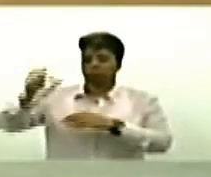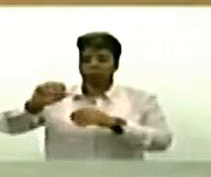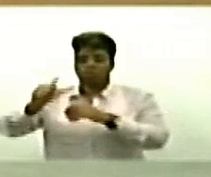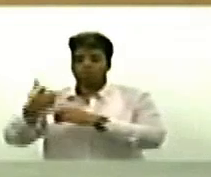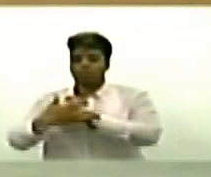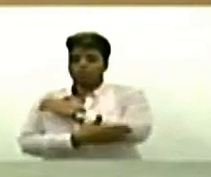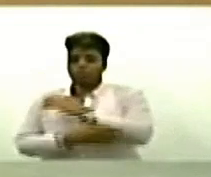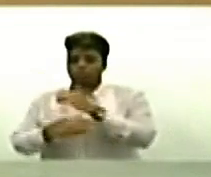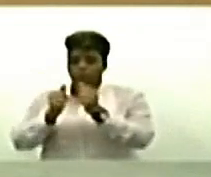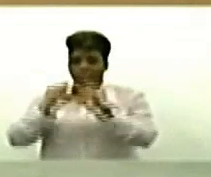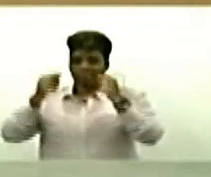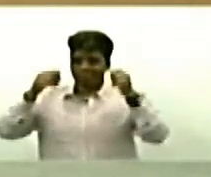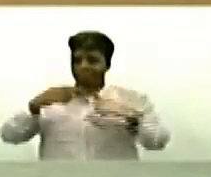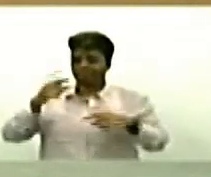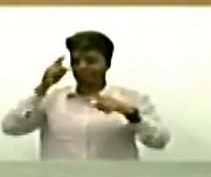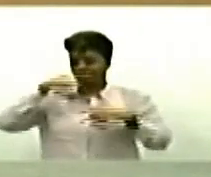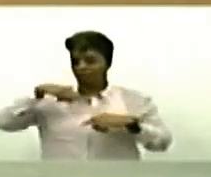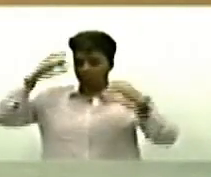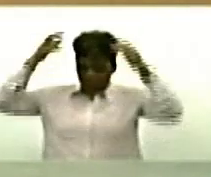wig,